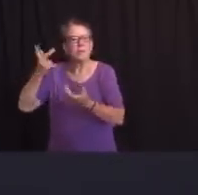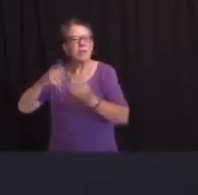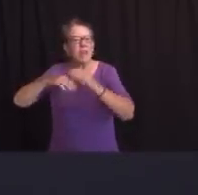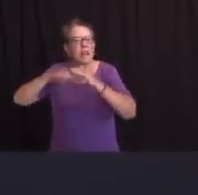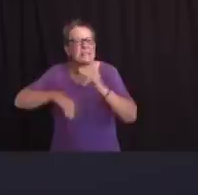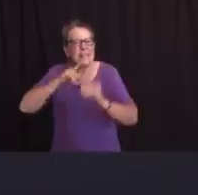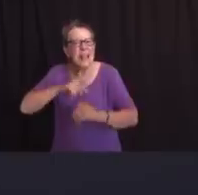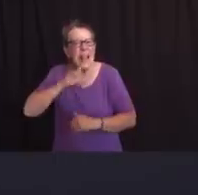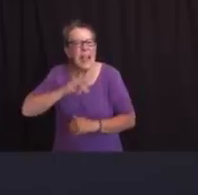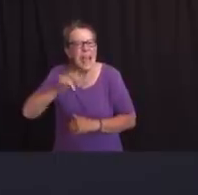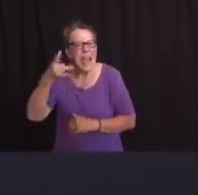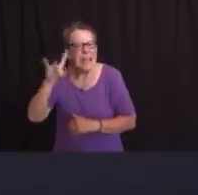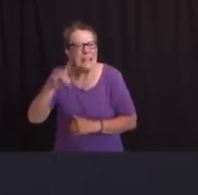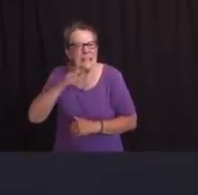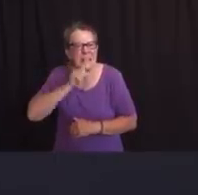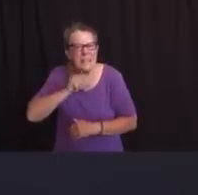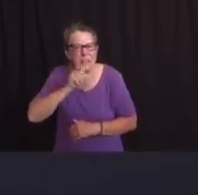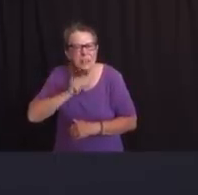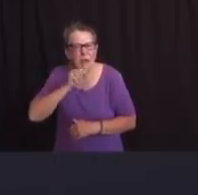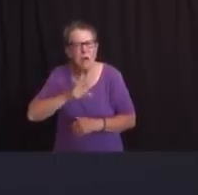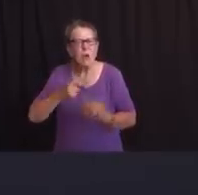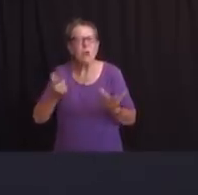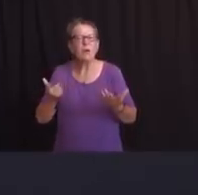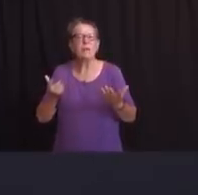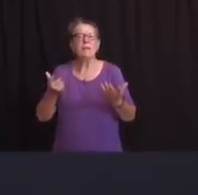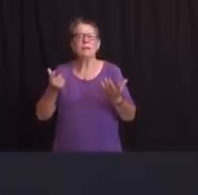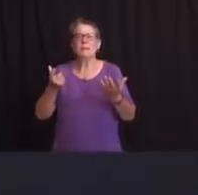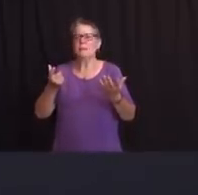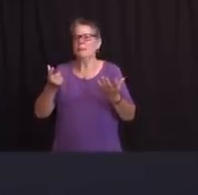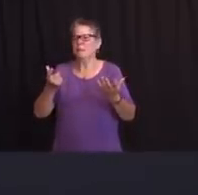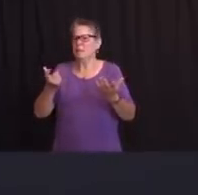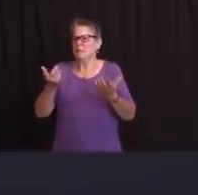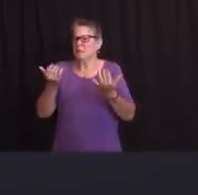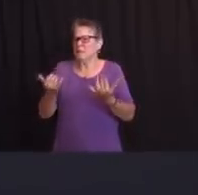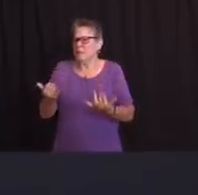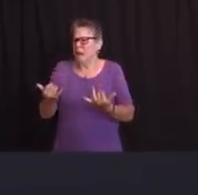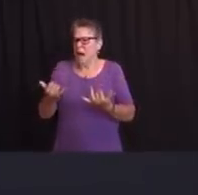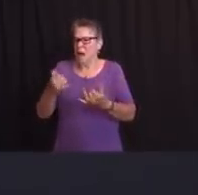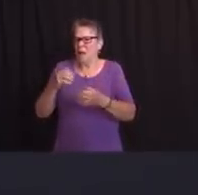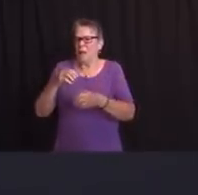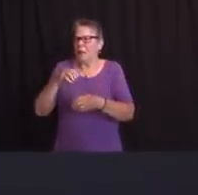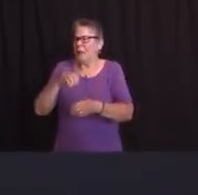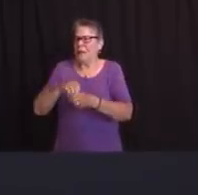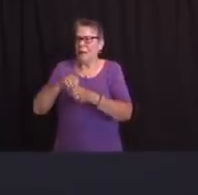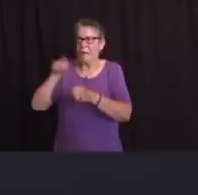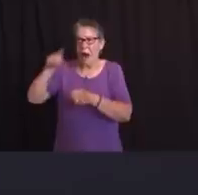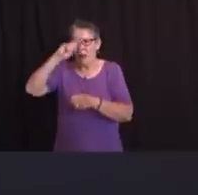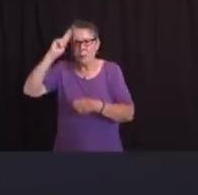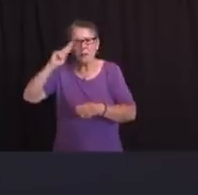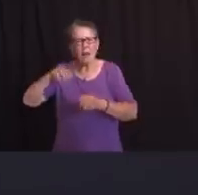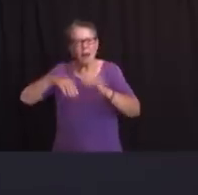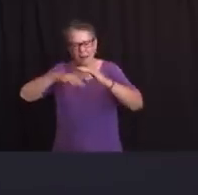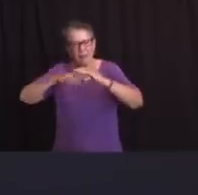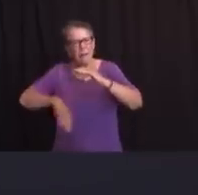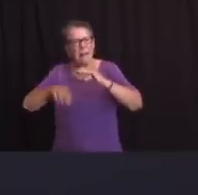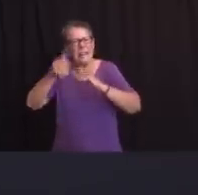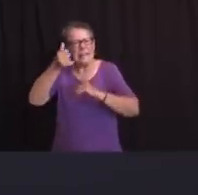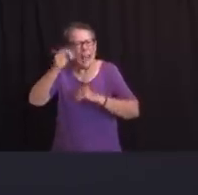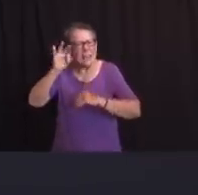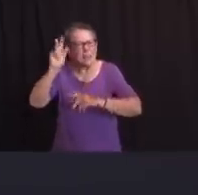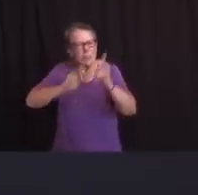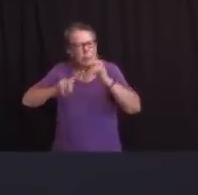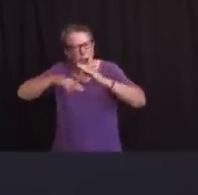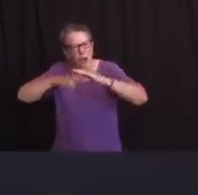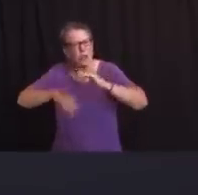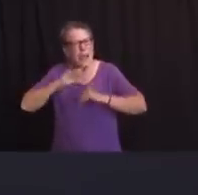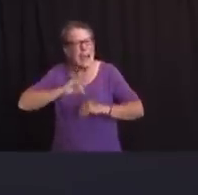individuals in our hospitals under the age of 18. 13 have been found to have positive COVID tests, and